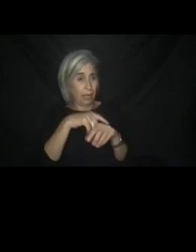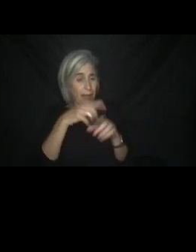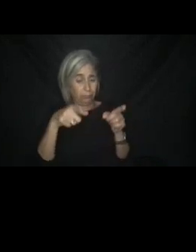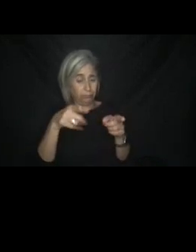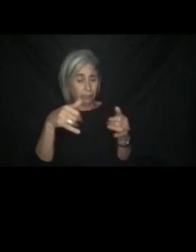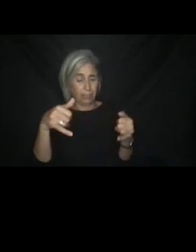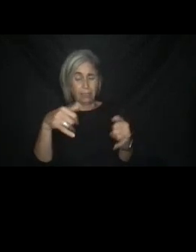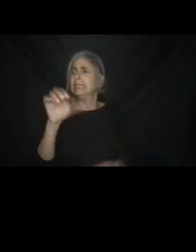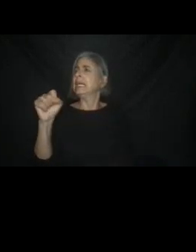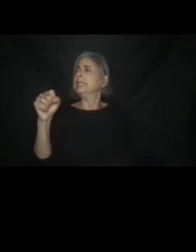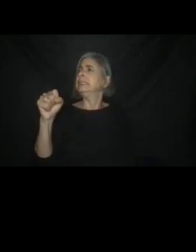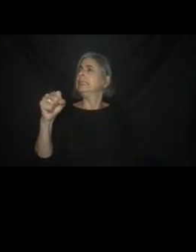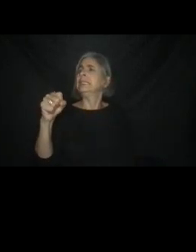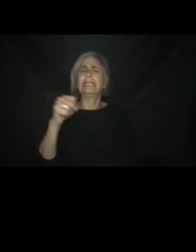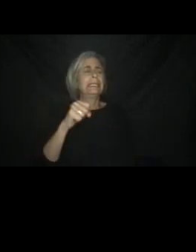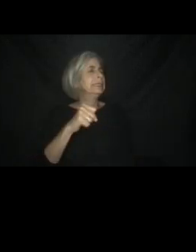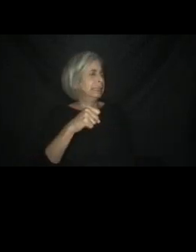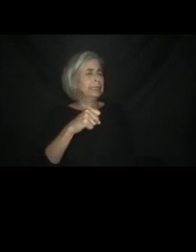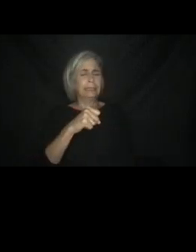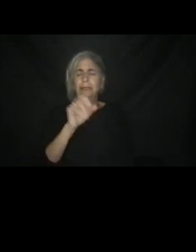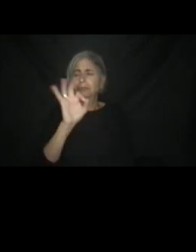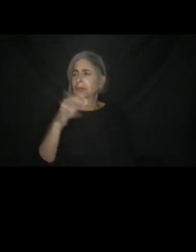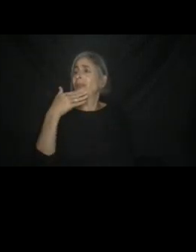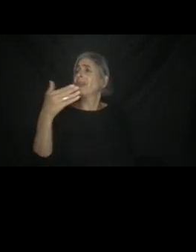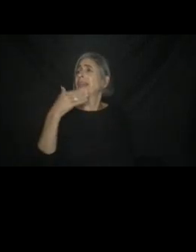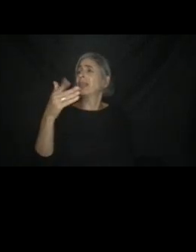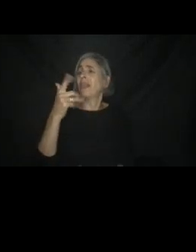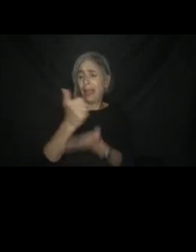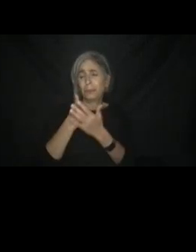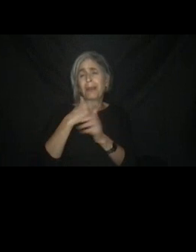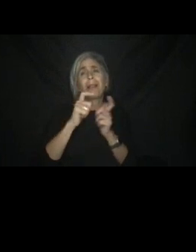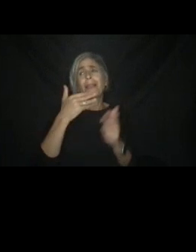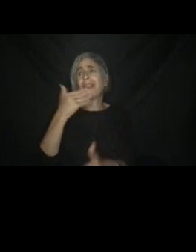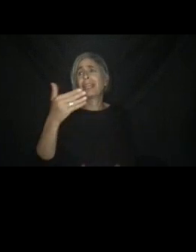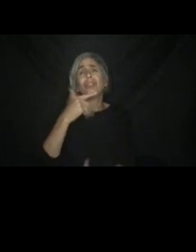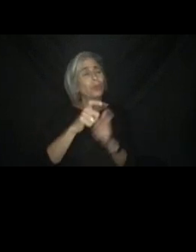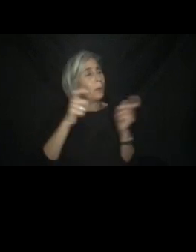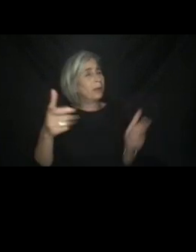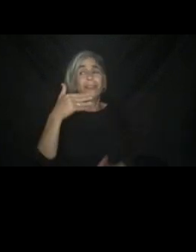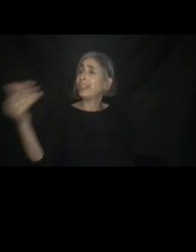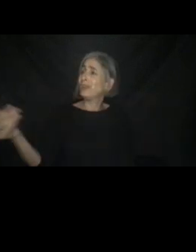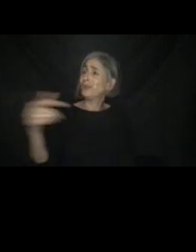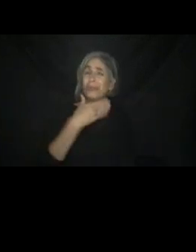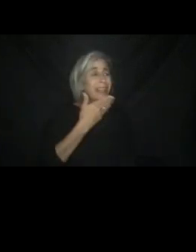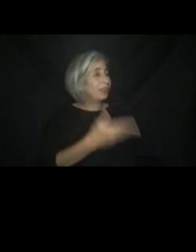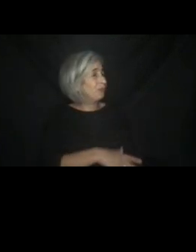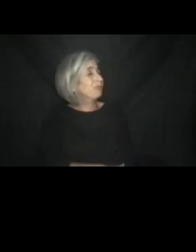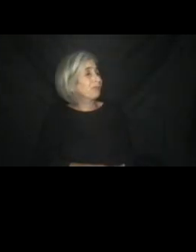Yeah, Okay, yes. all right. Thank you. That would be helpful. Thank you so much. Thank you.